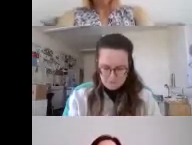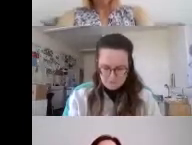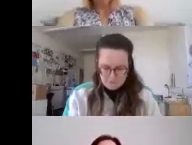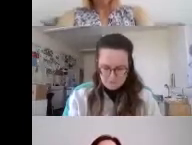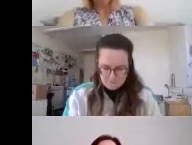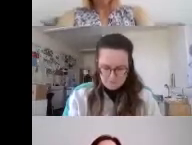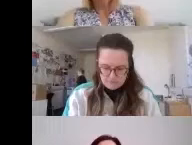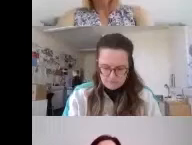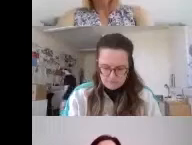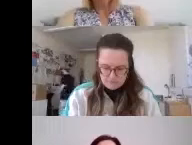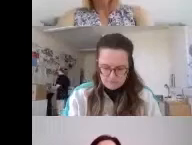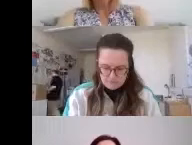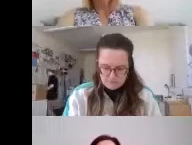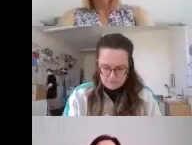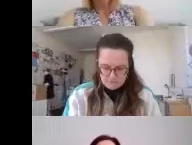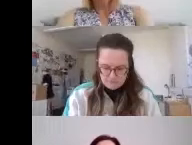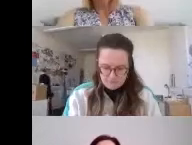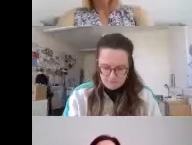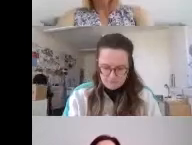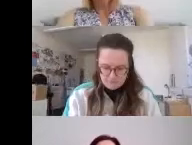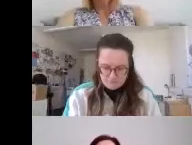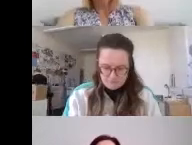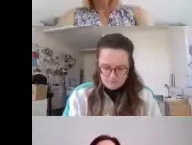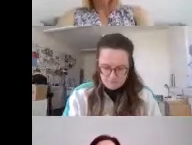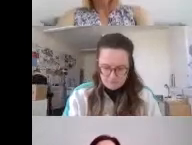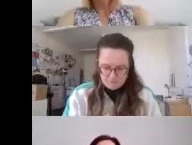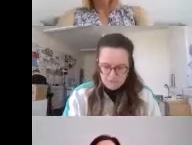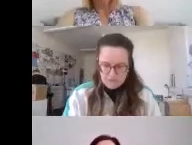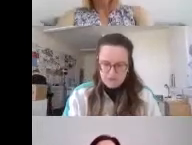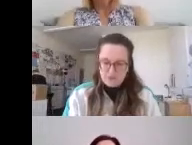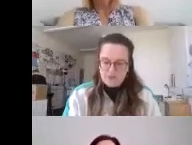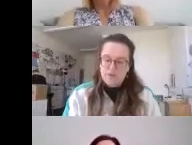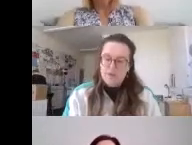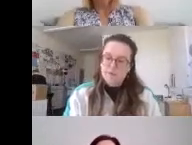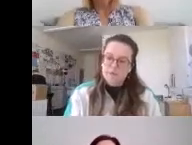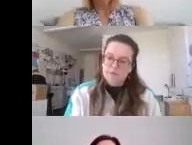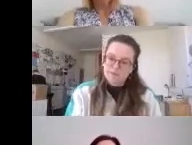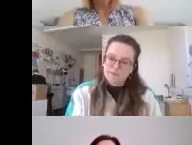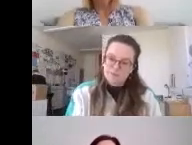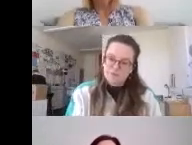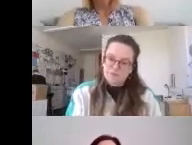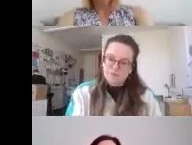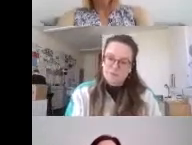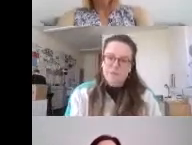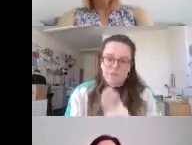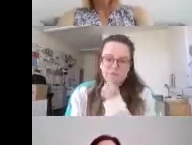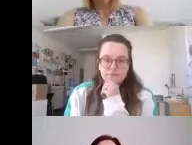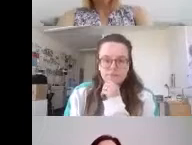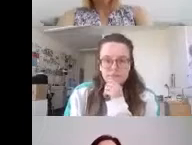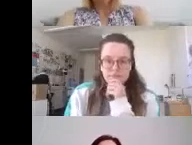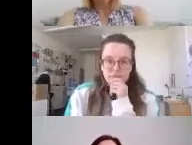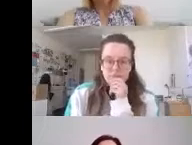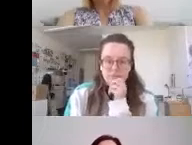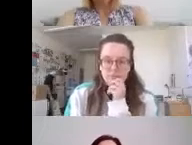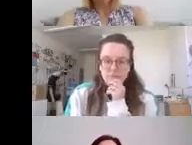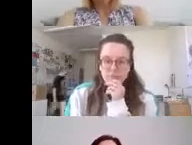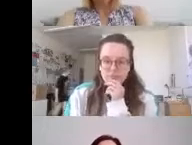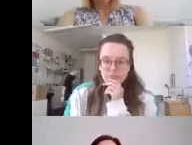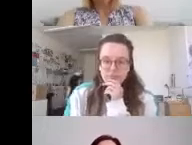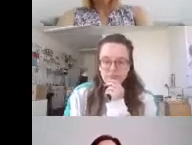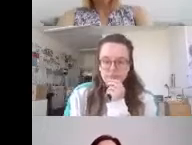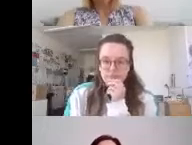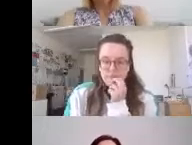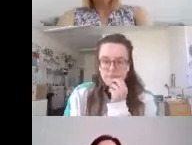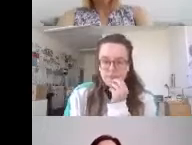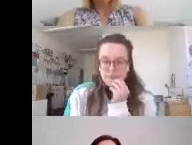could support them to have a suitable device to get connected, as well as data to stay connected. So like many people across